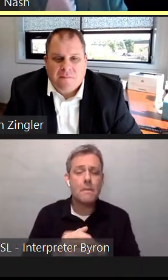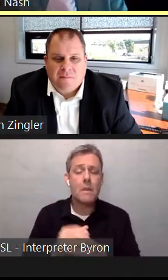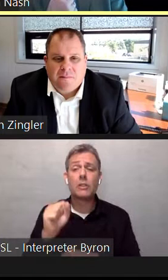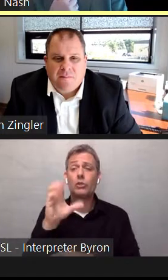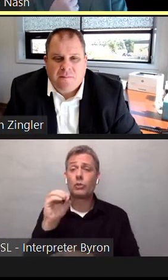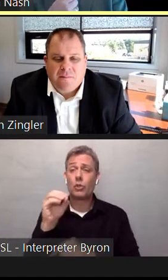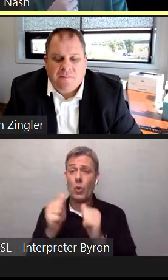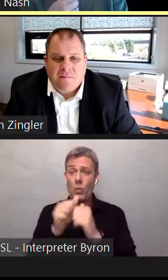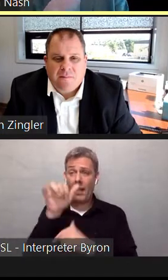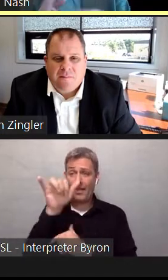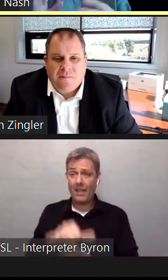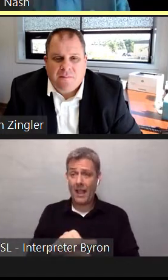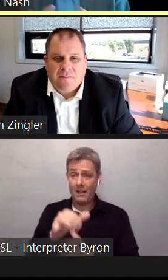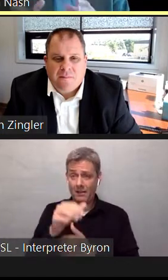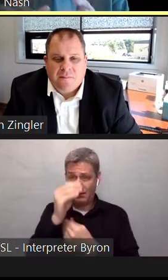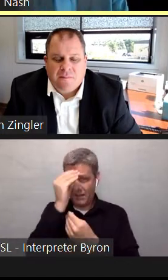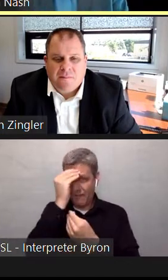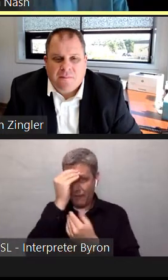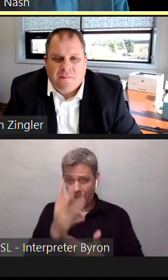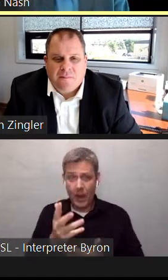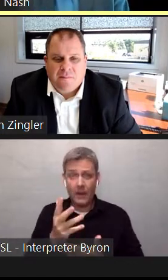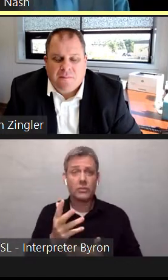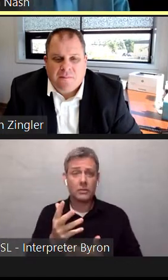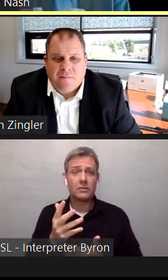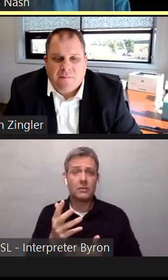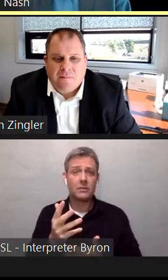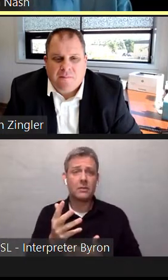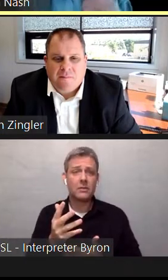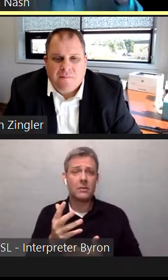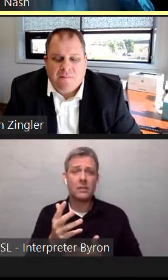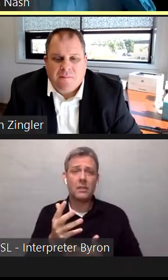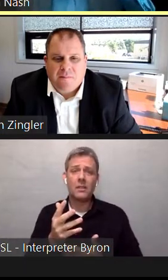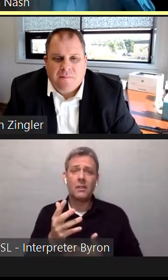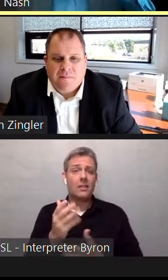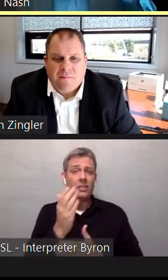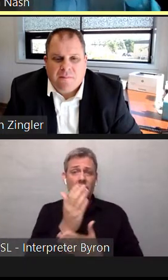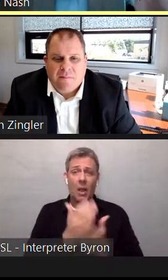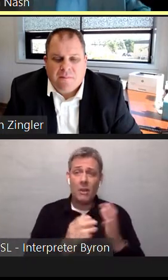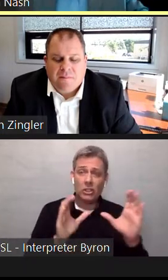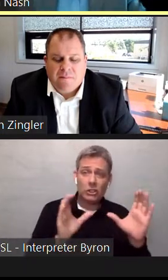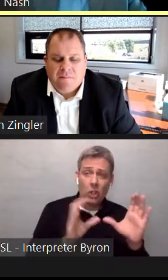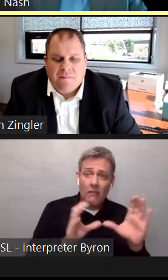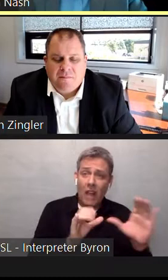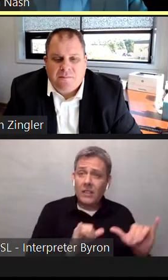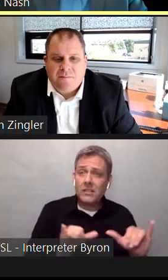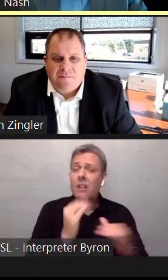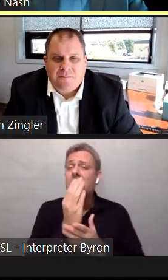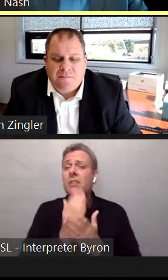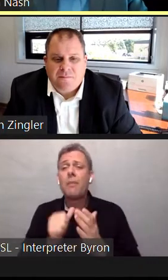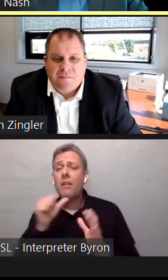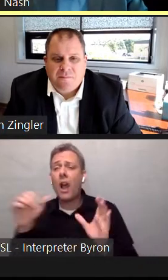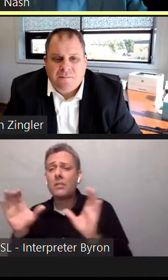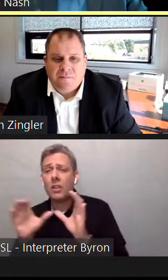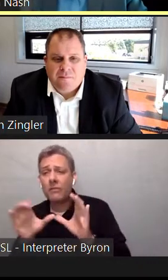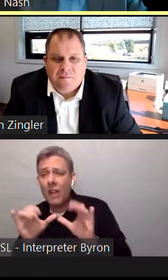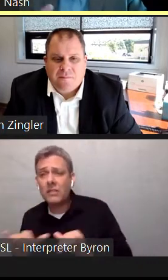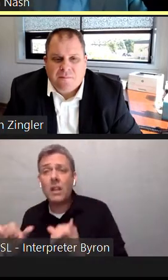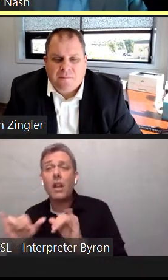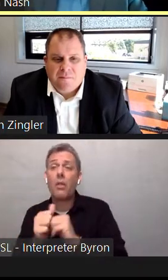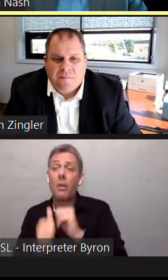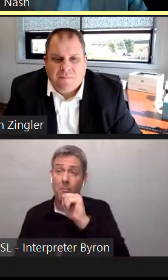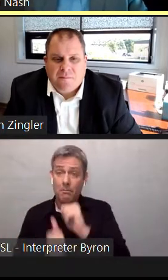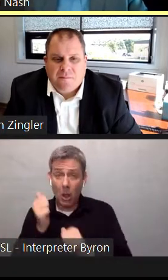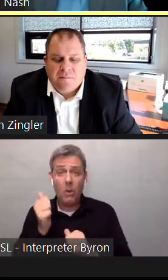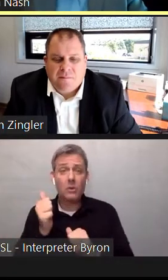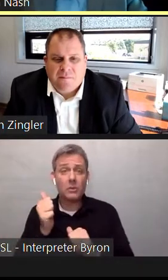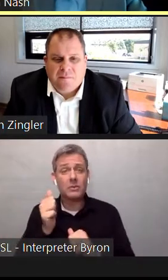that population, some in settings, in certified settings, some in non-certified settings, the bulk of our population are around the